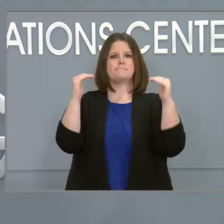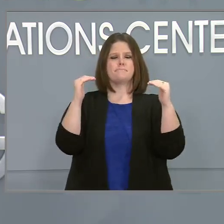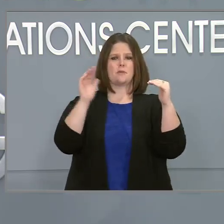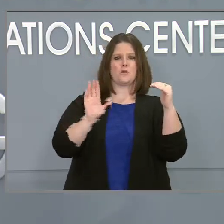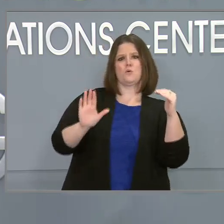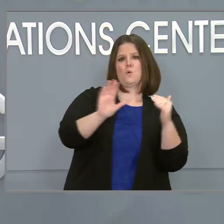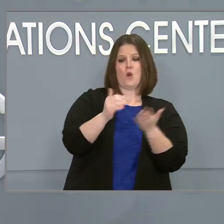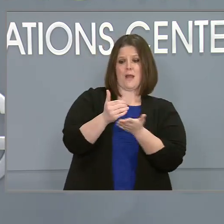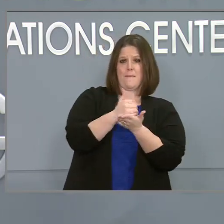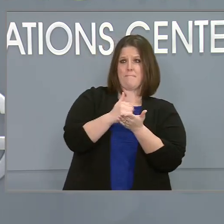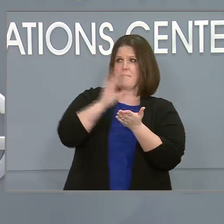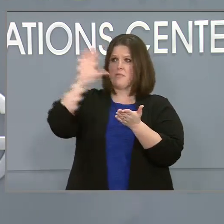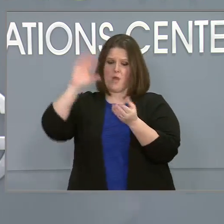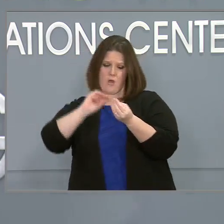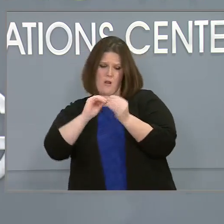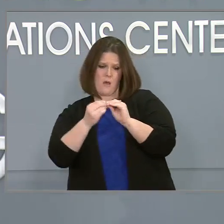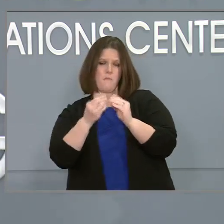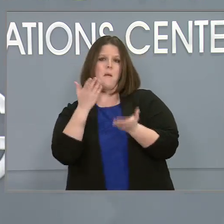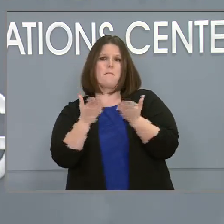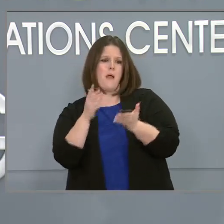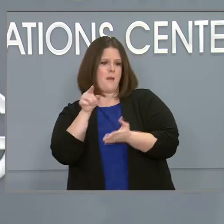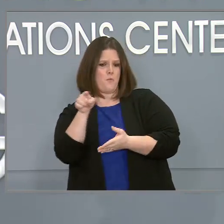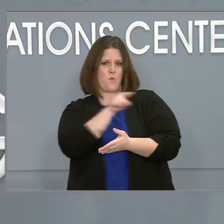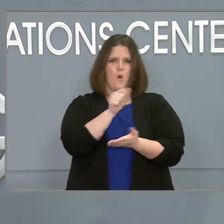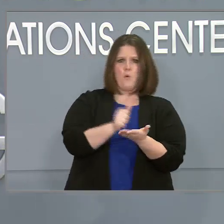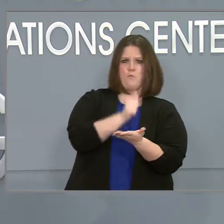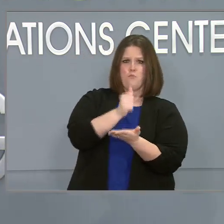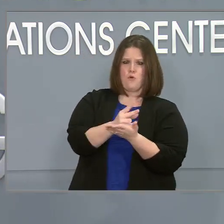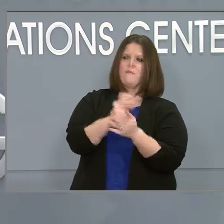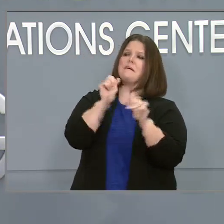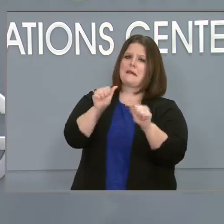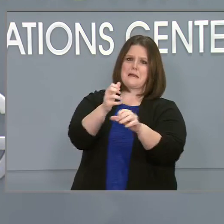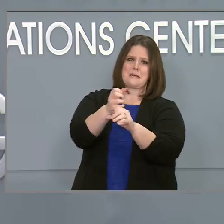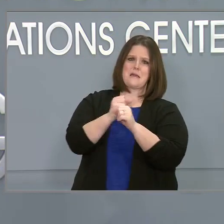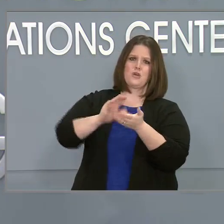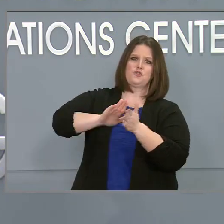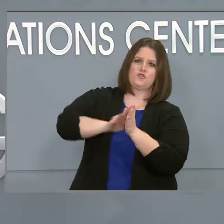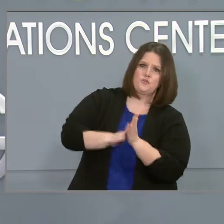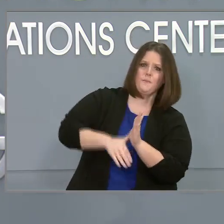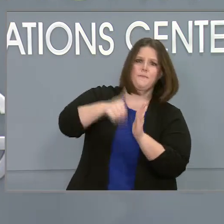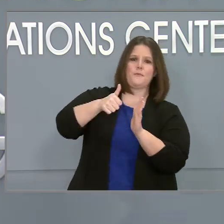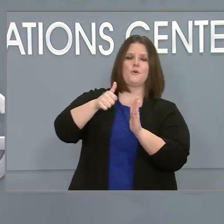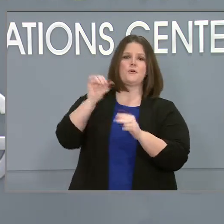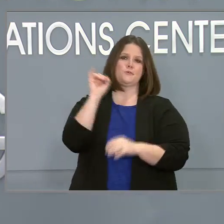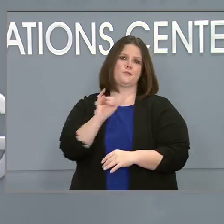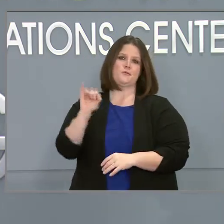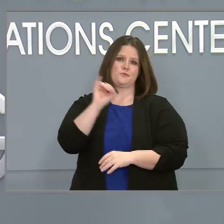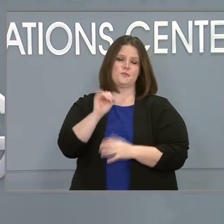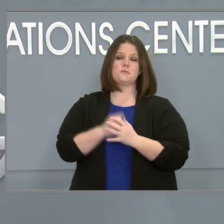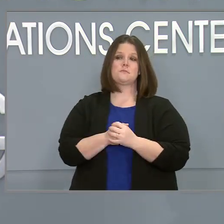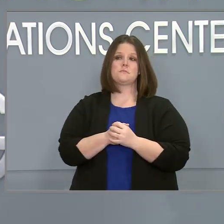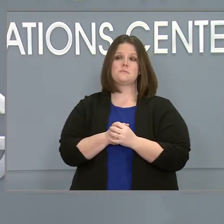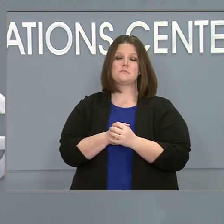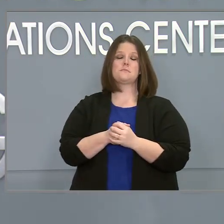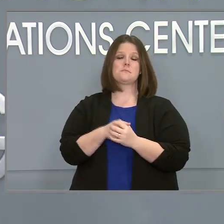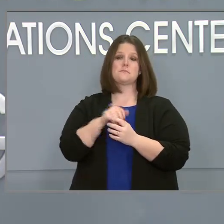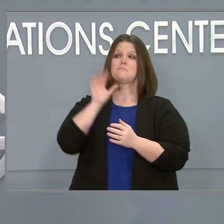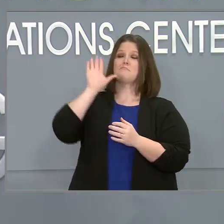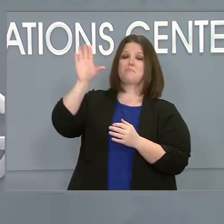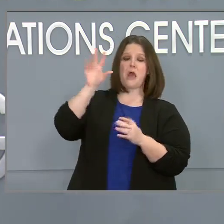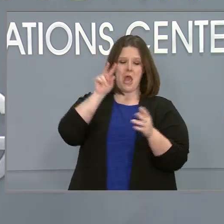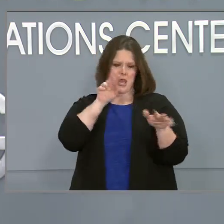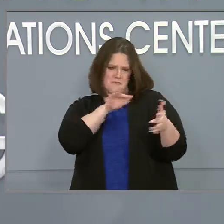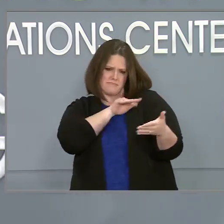be lower. The American Rescue Plan can help more than 225,000 additional North Carolinians who